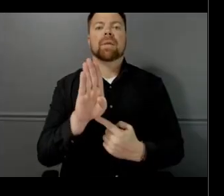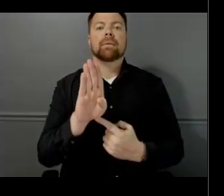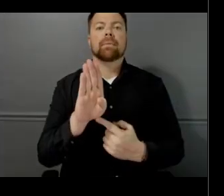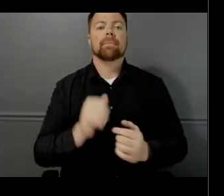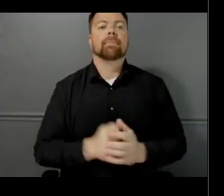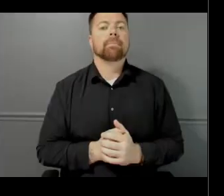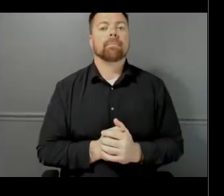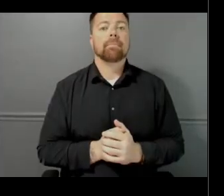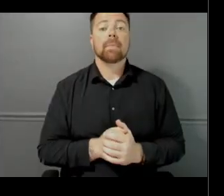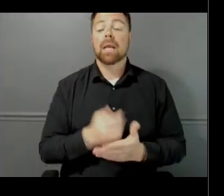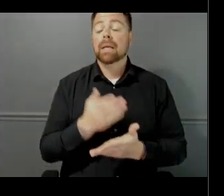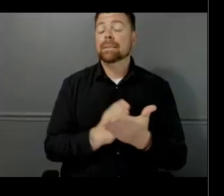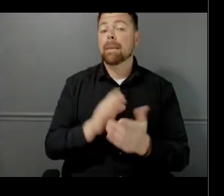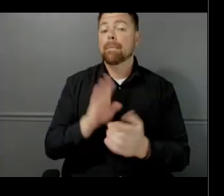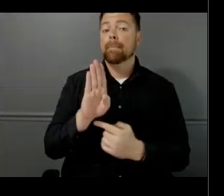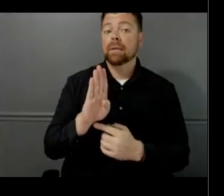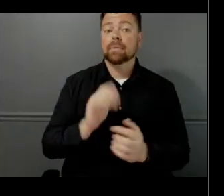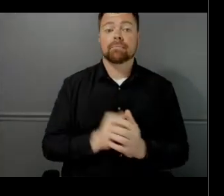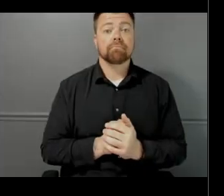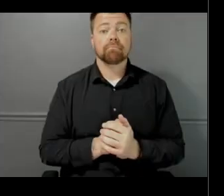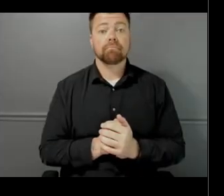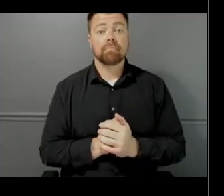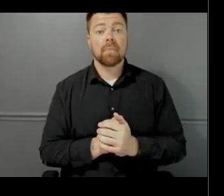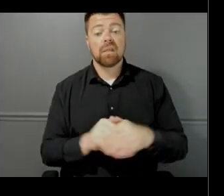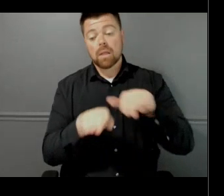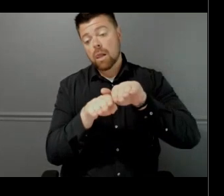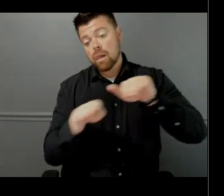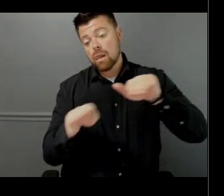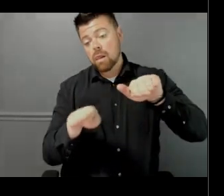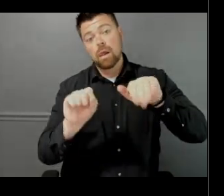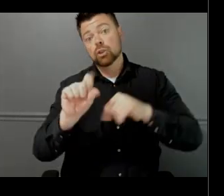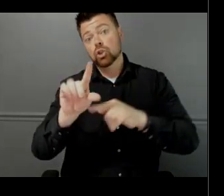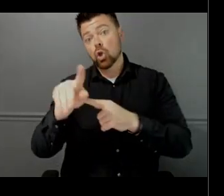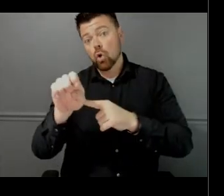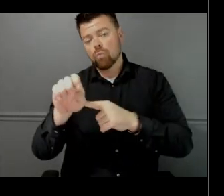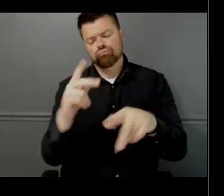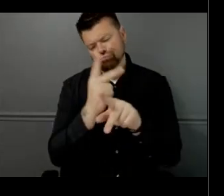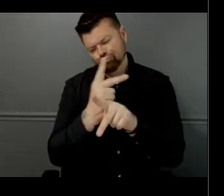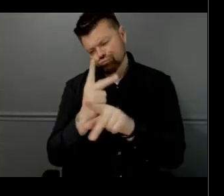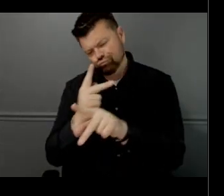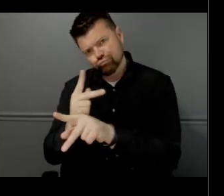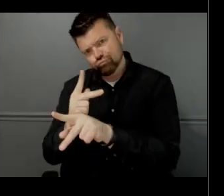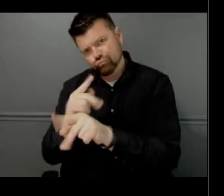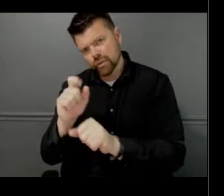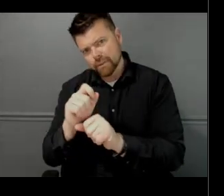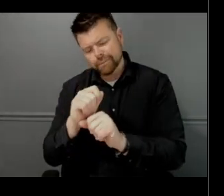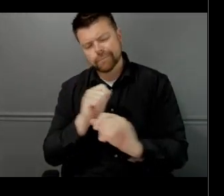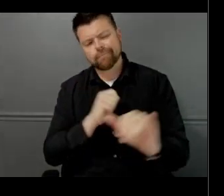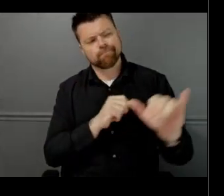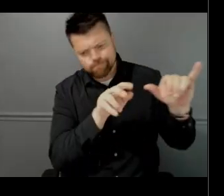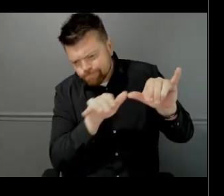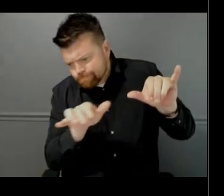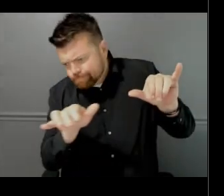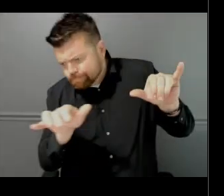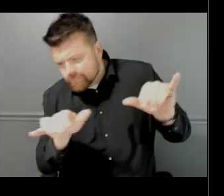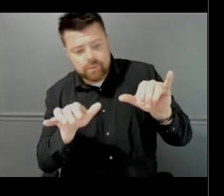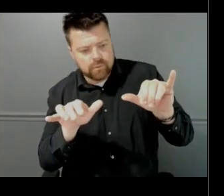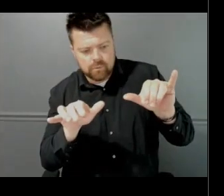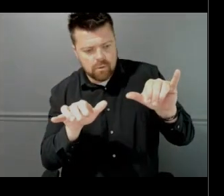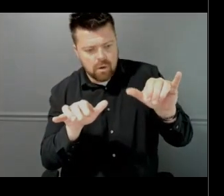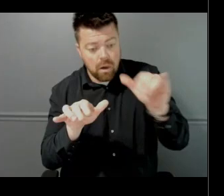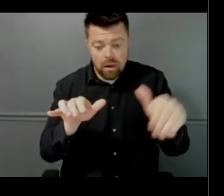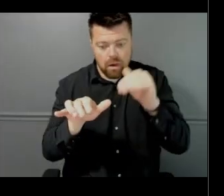In step B, the slope calculation must be made from the center of the